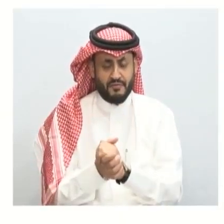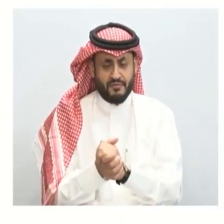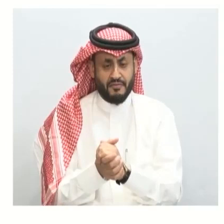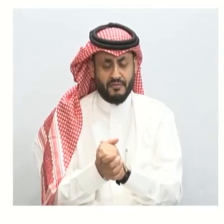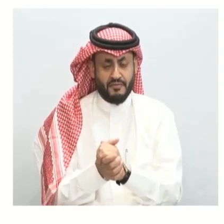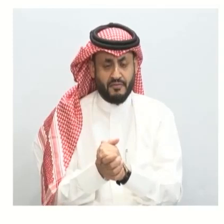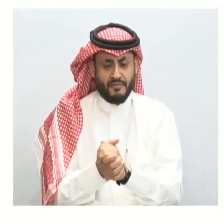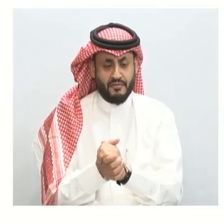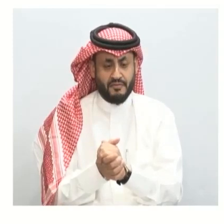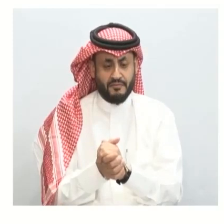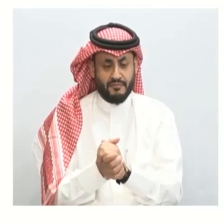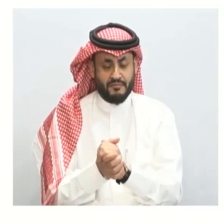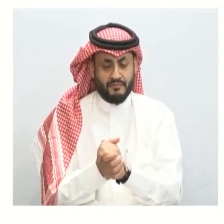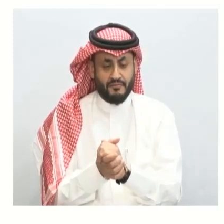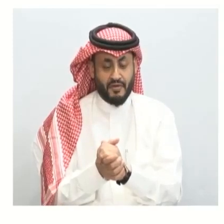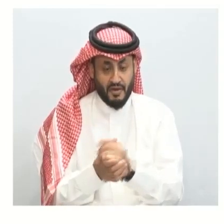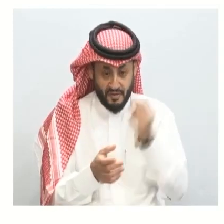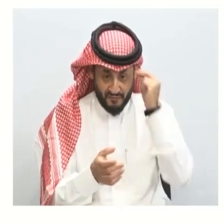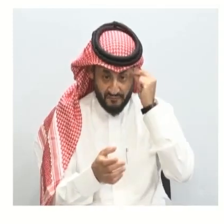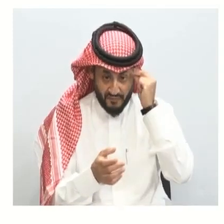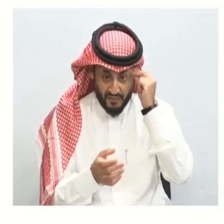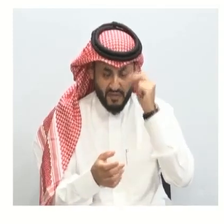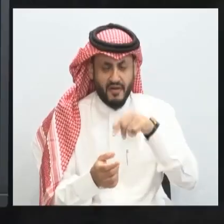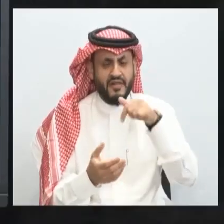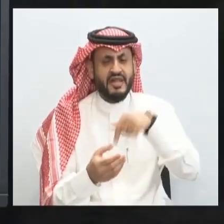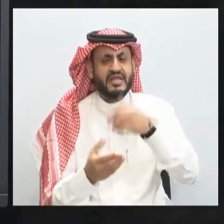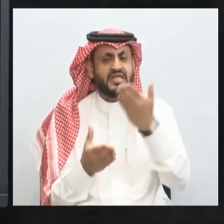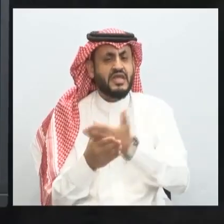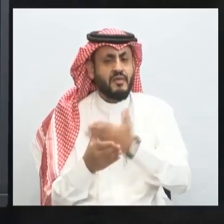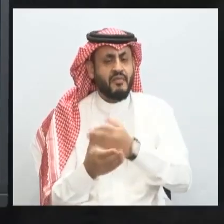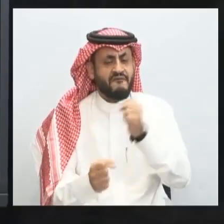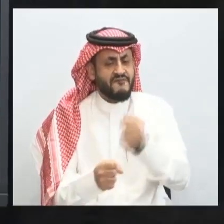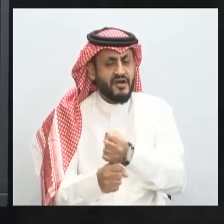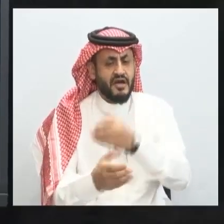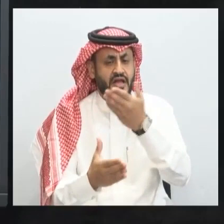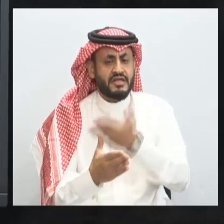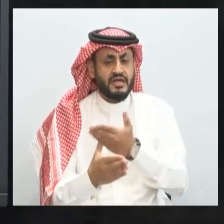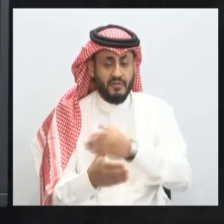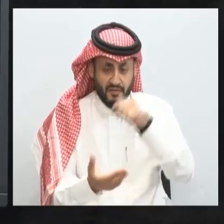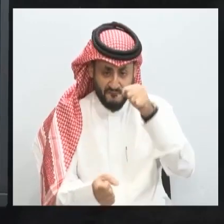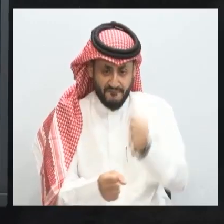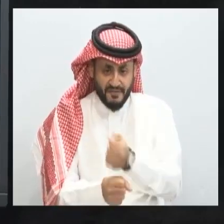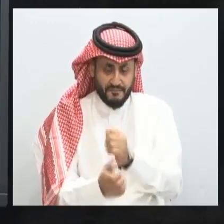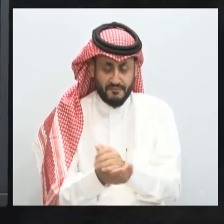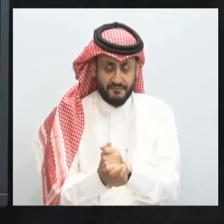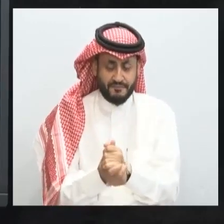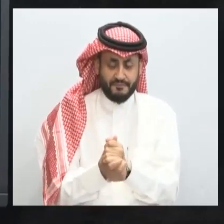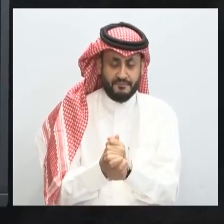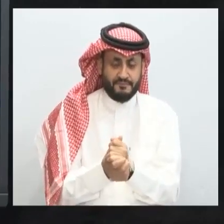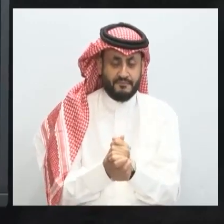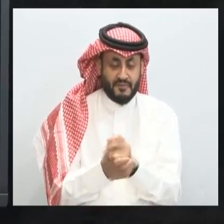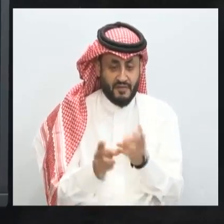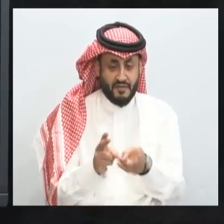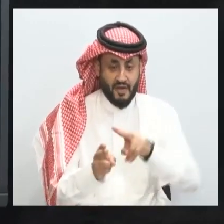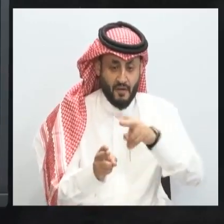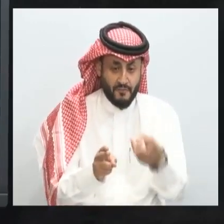unintentionally here, intentionally means that I'm doing it on purpose. But if I say unintentionally, it is going to be the